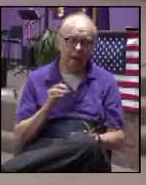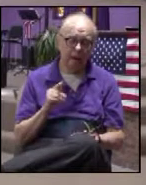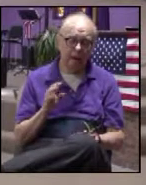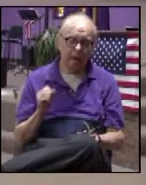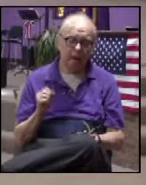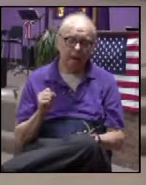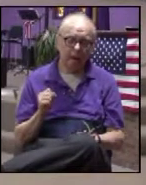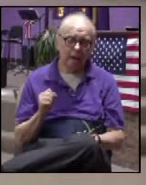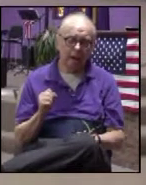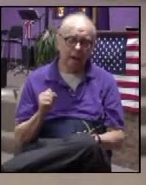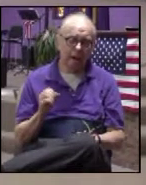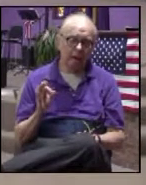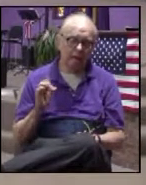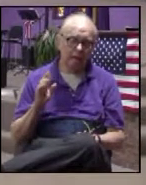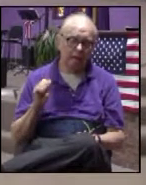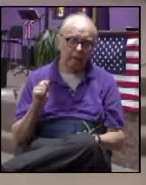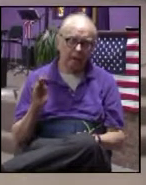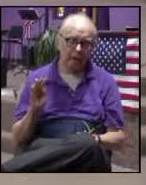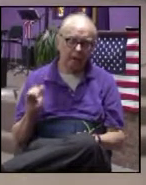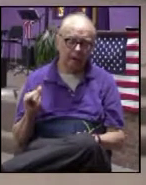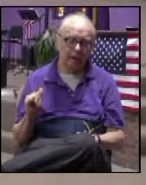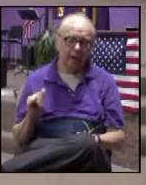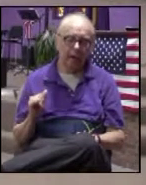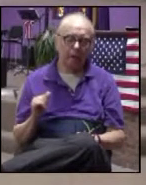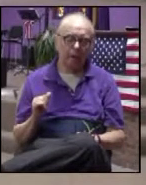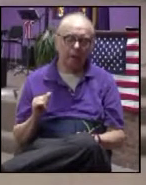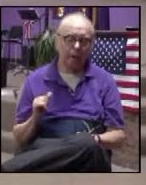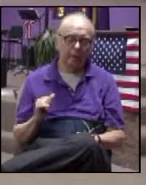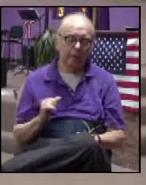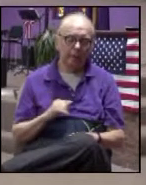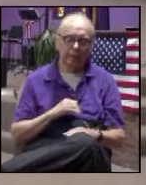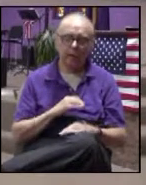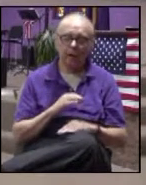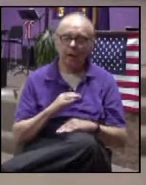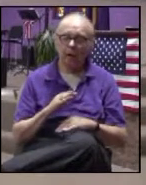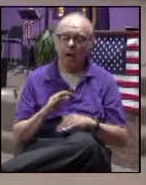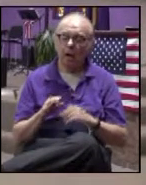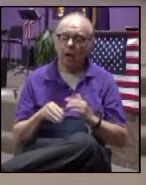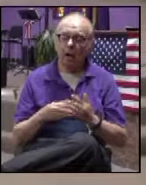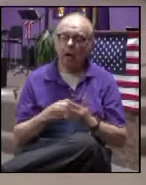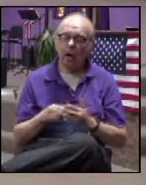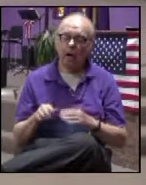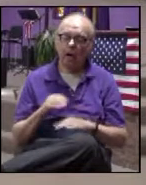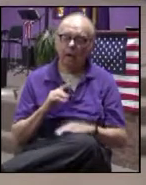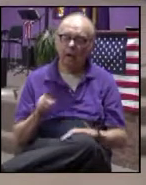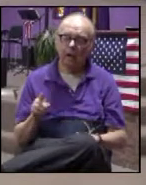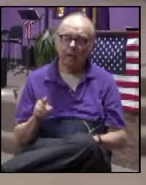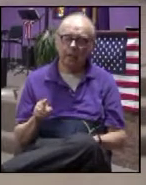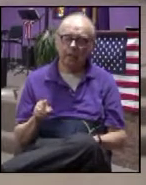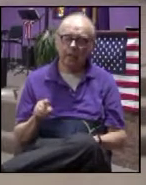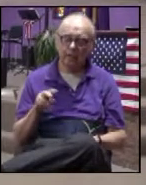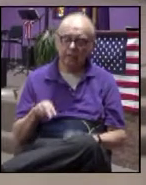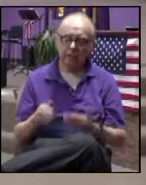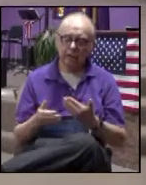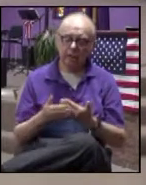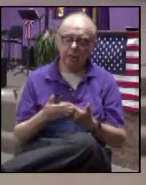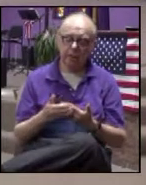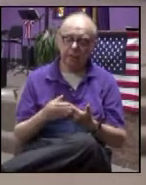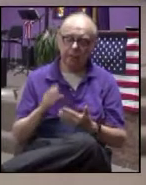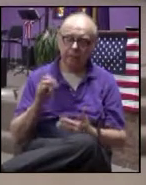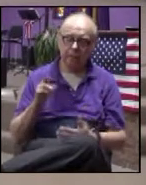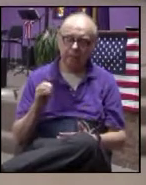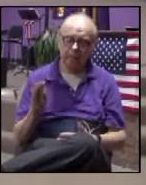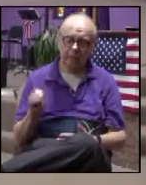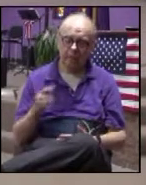your rabbi is all over you. You're standing close to him because